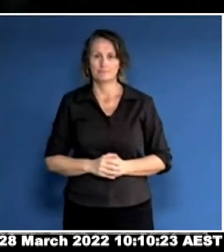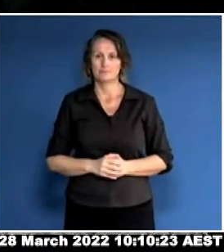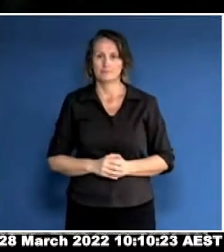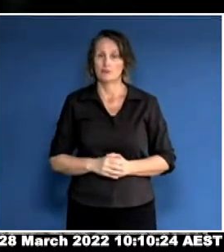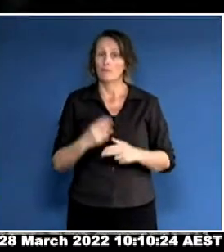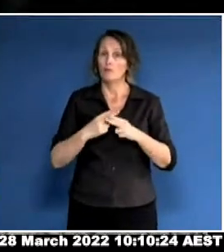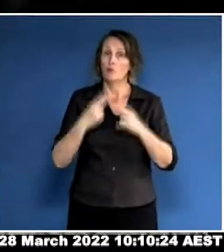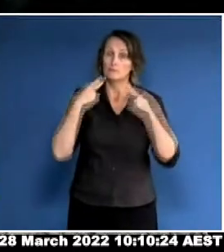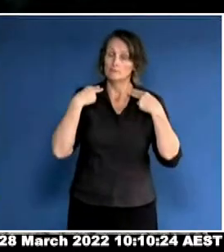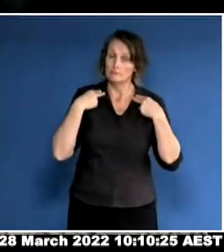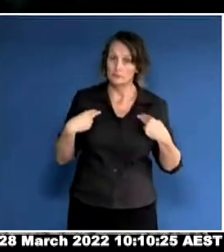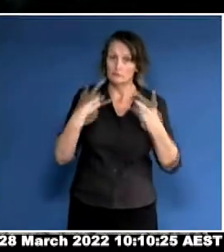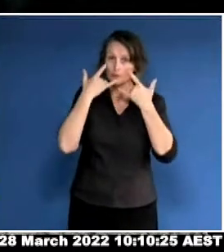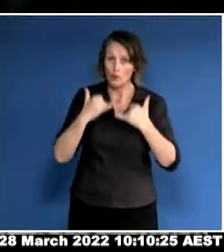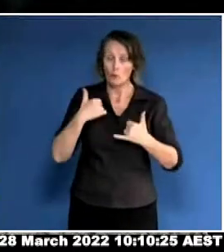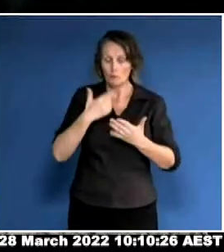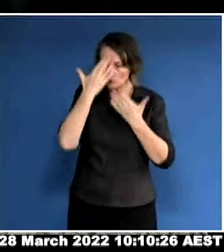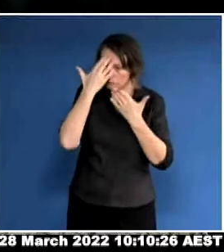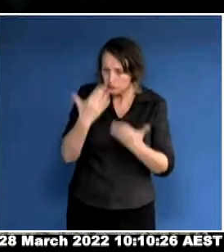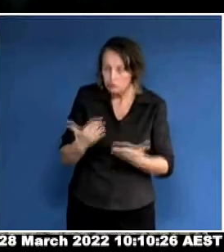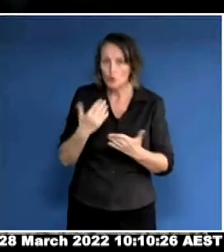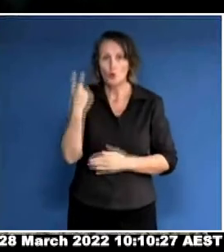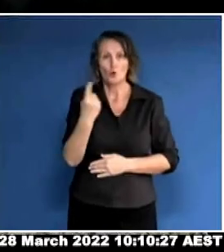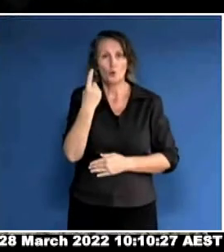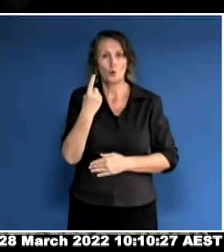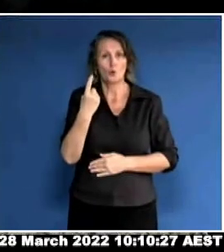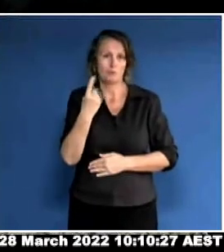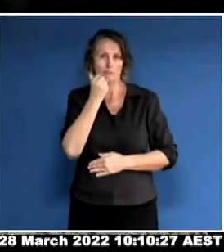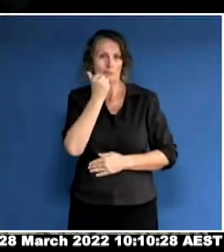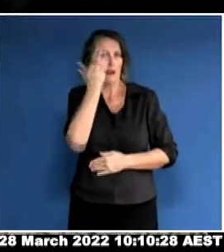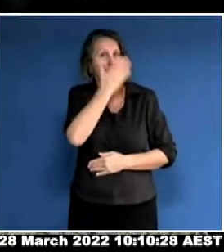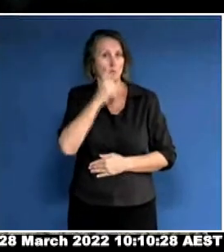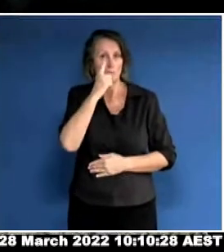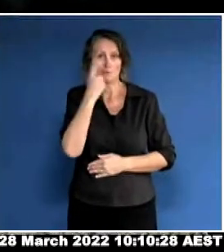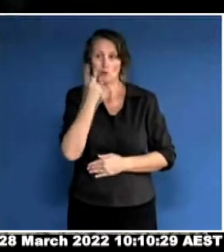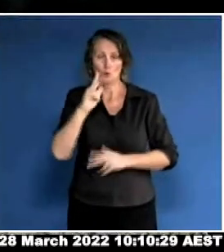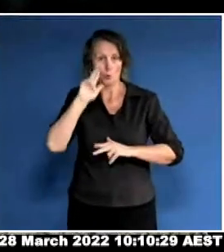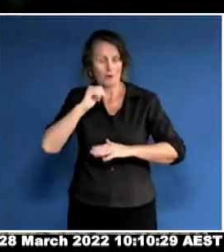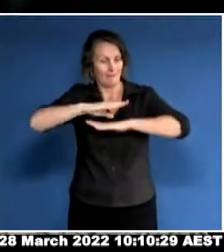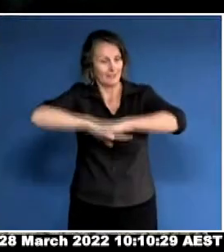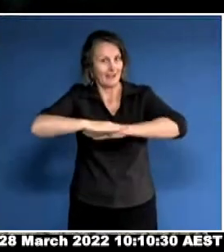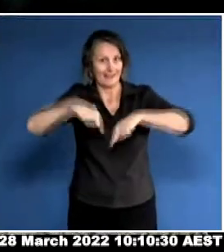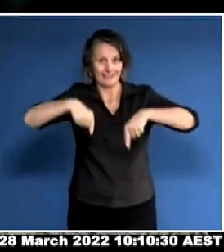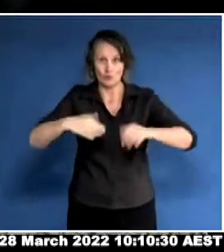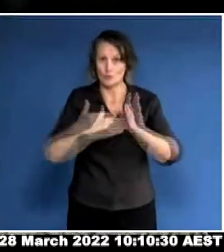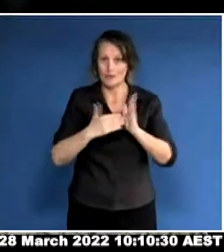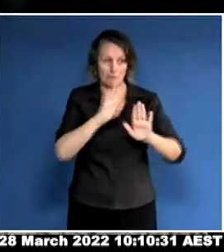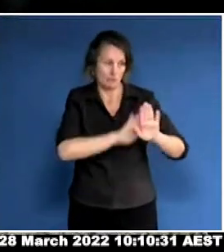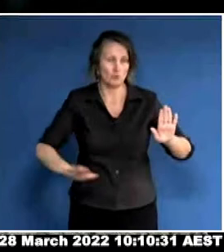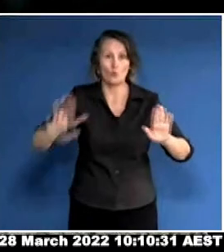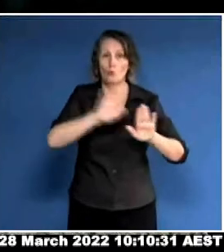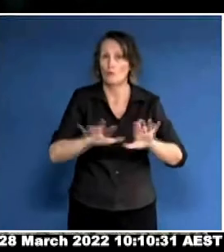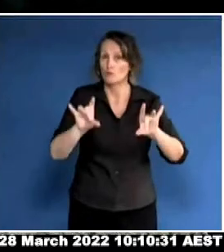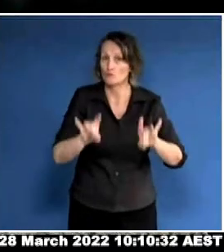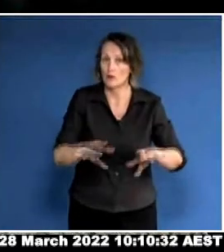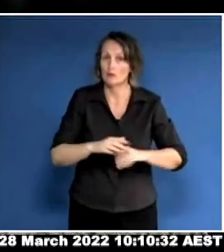the traditional custodians of the lands on which we are meeting today and across Australia. We pay our respects to